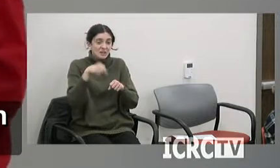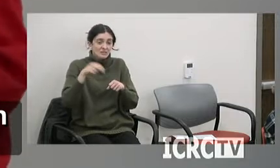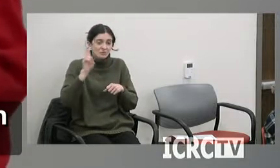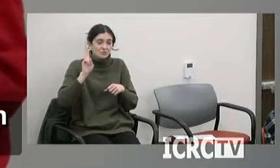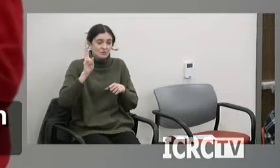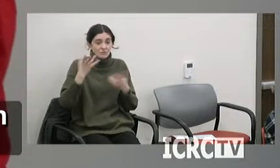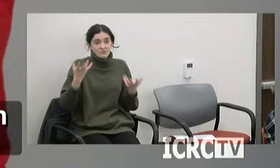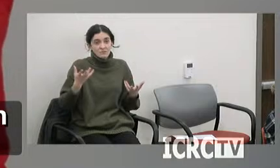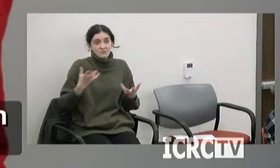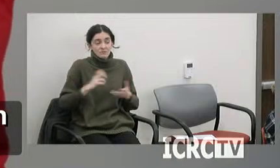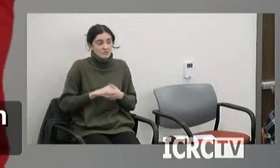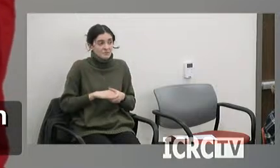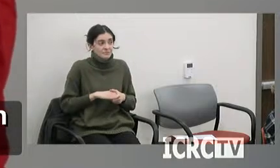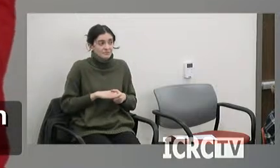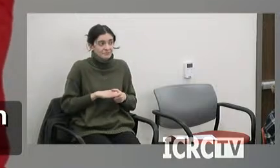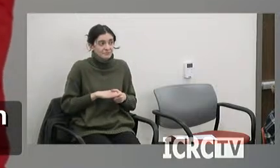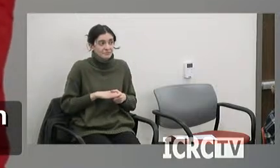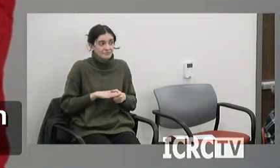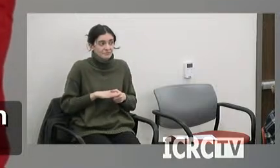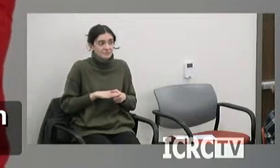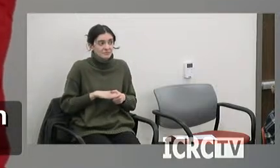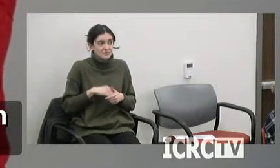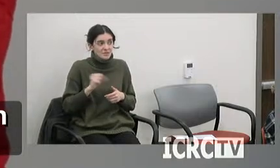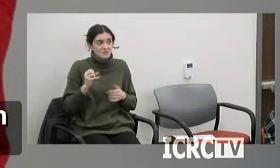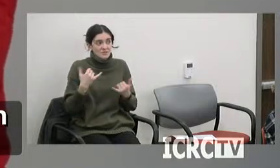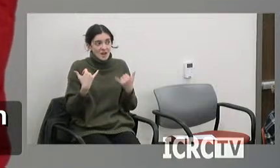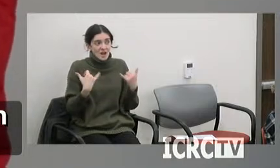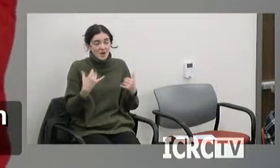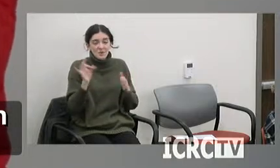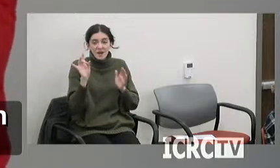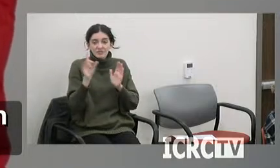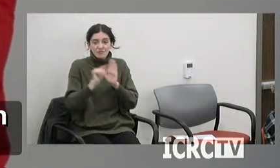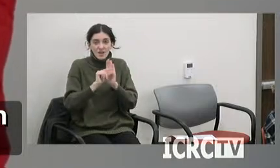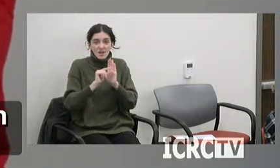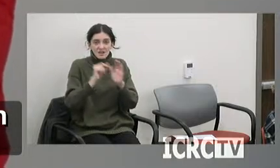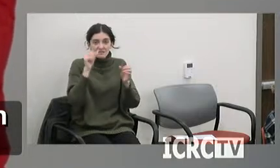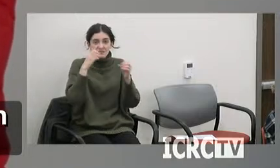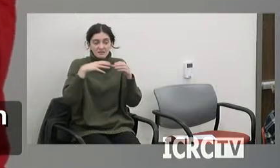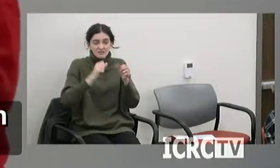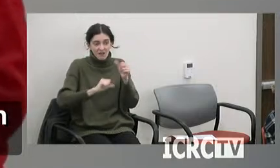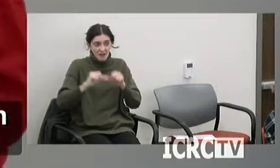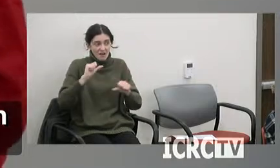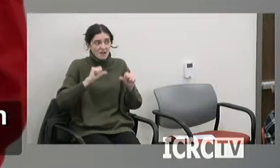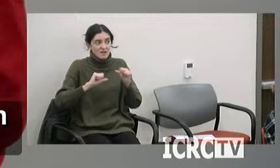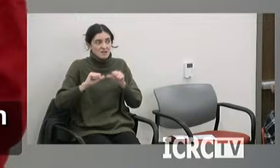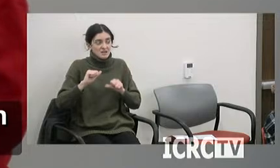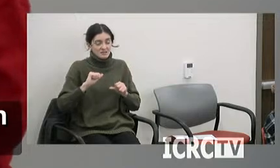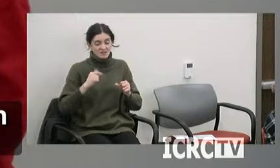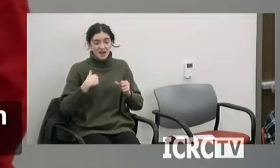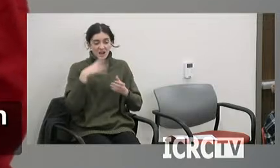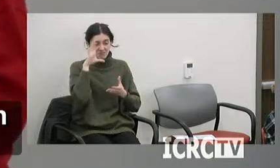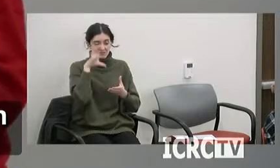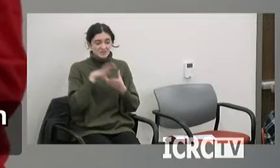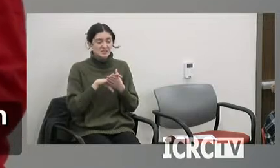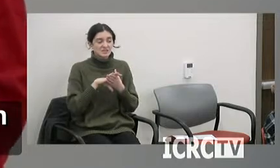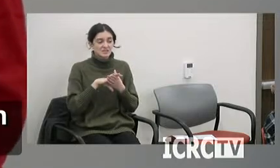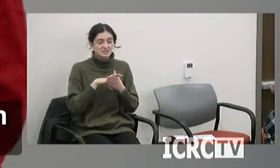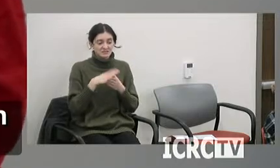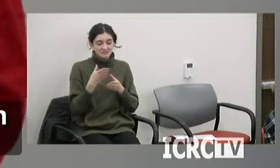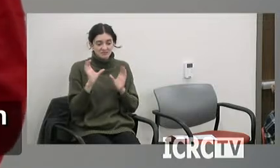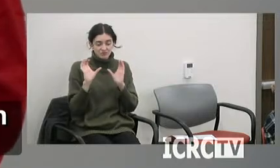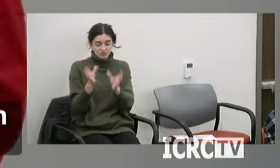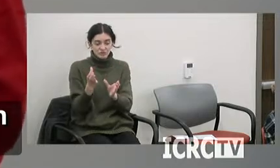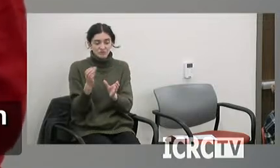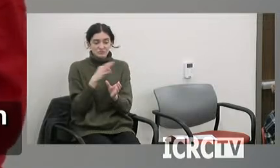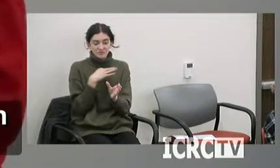which isn't the end-all be-all, it's the 8th grade science, because of the outstanding staff there and I believe the resources they lean into, they do